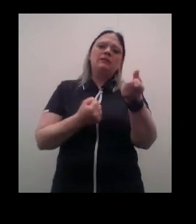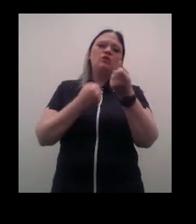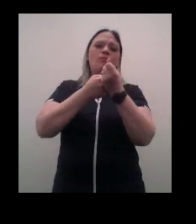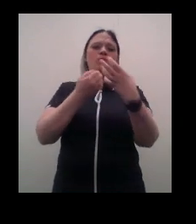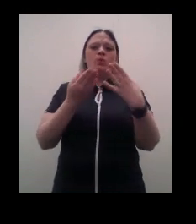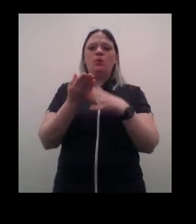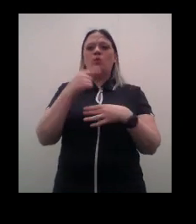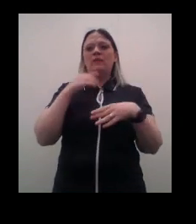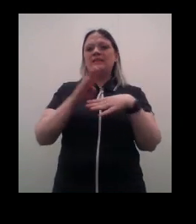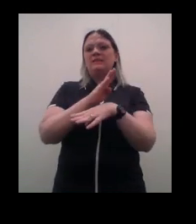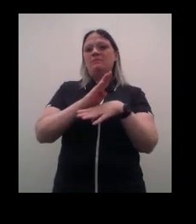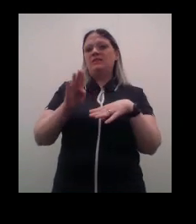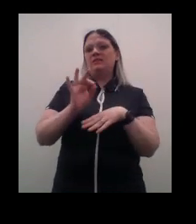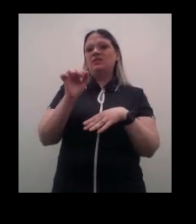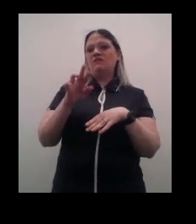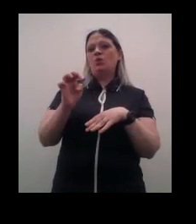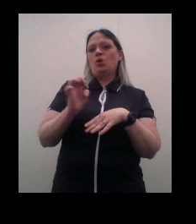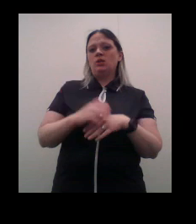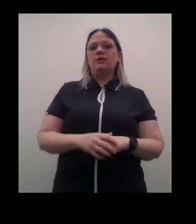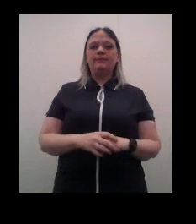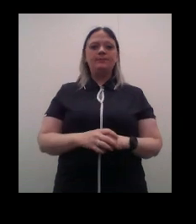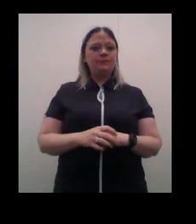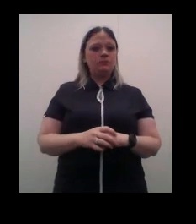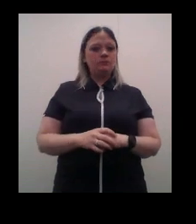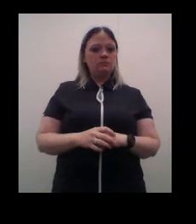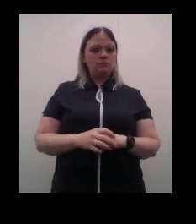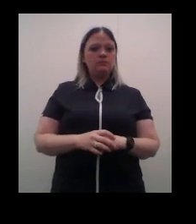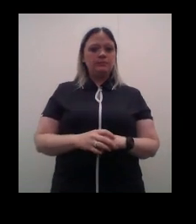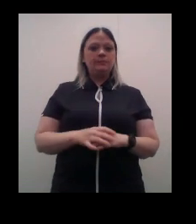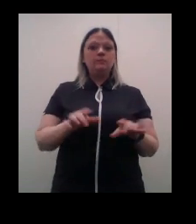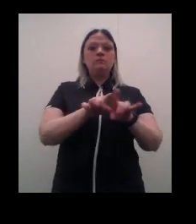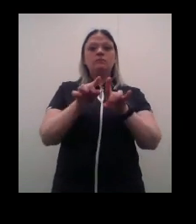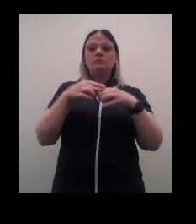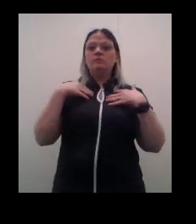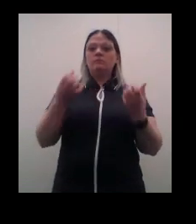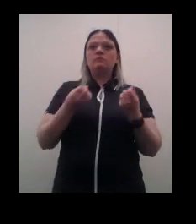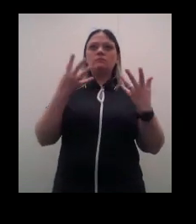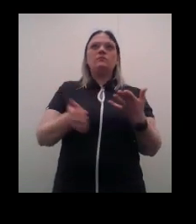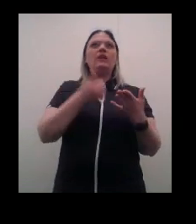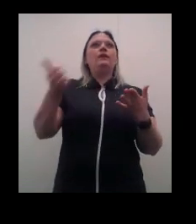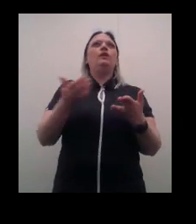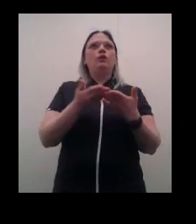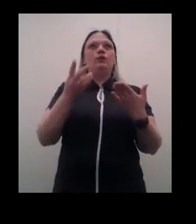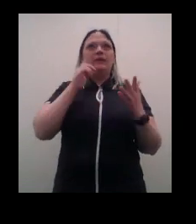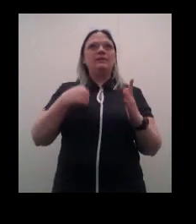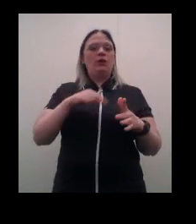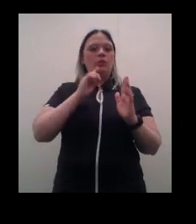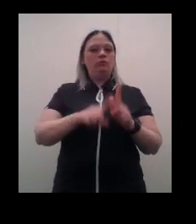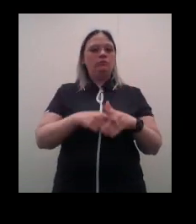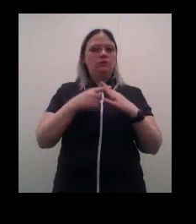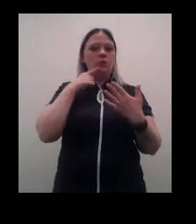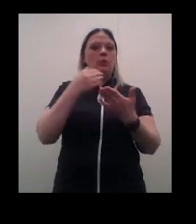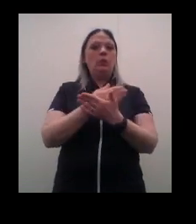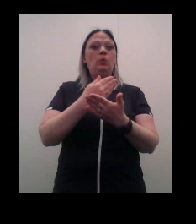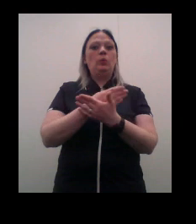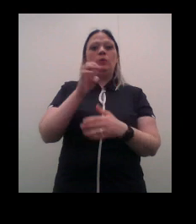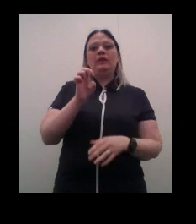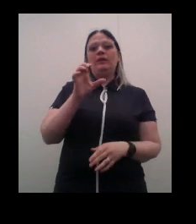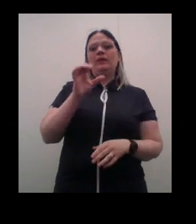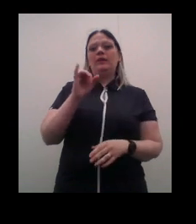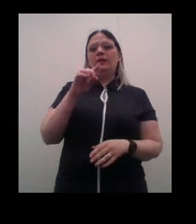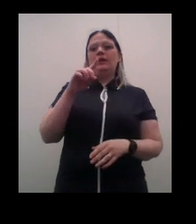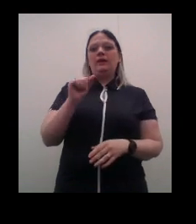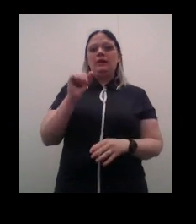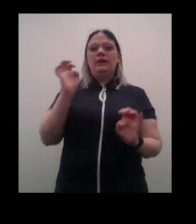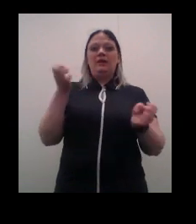Business Task Force Erie Grown measure. We have also a number of other things that we're implementing. These are new. The ECIDA Emergency